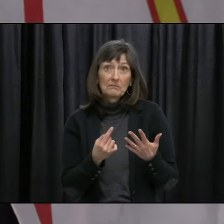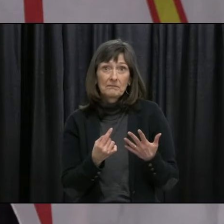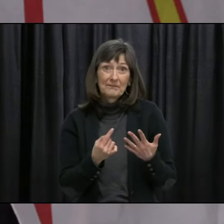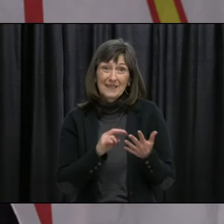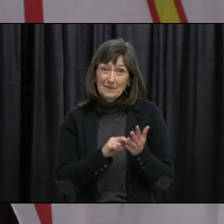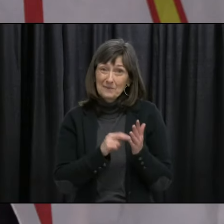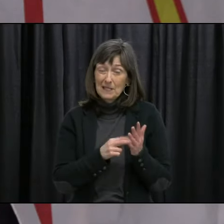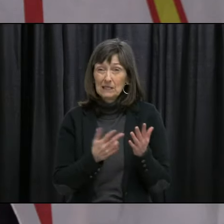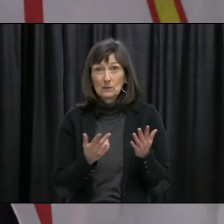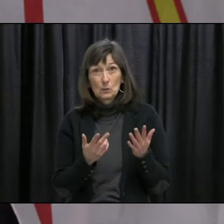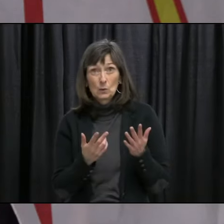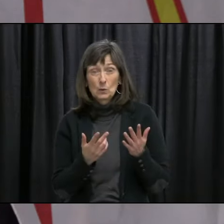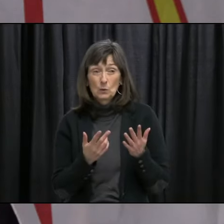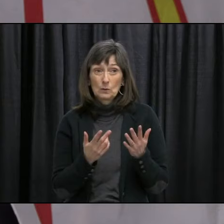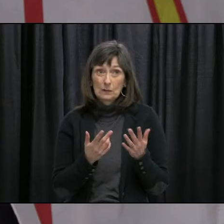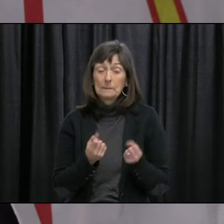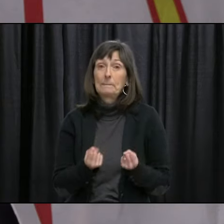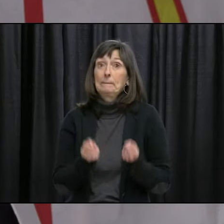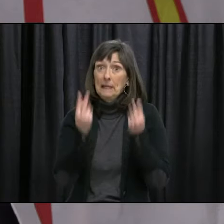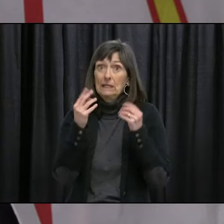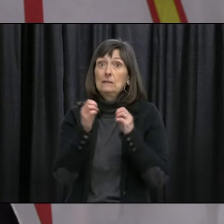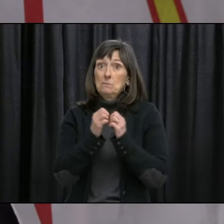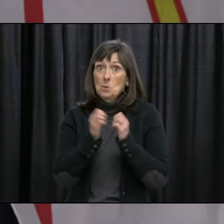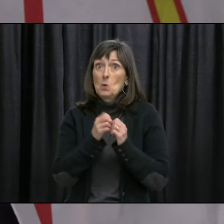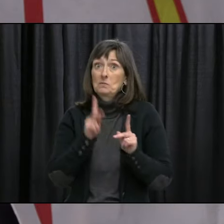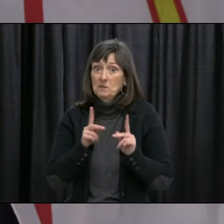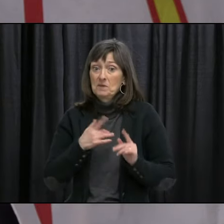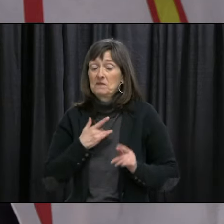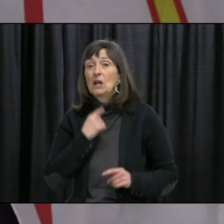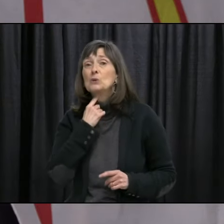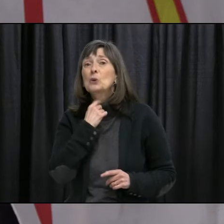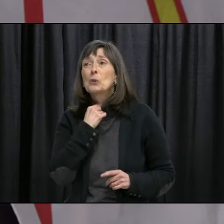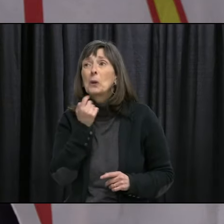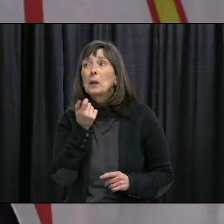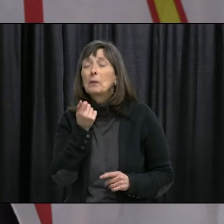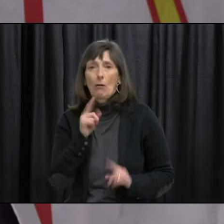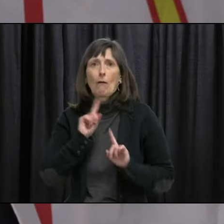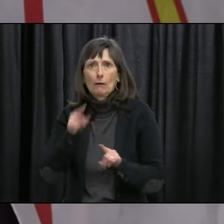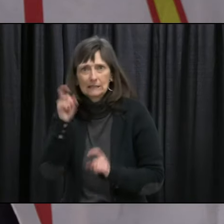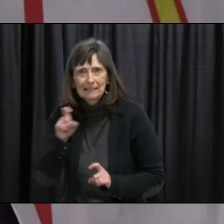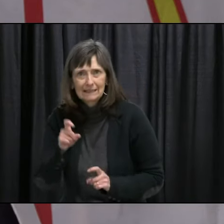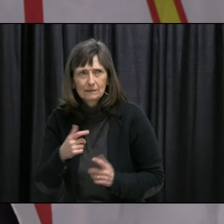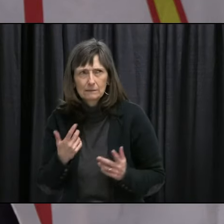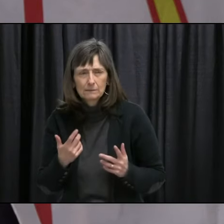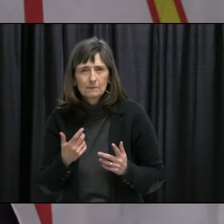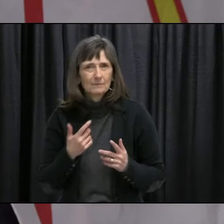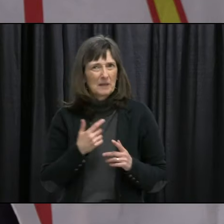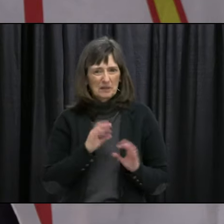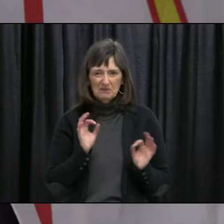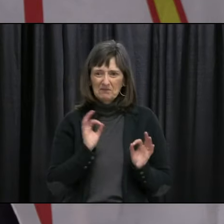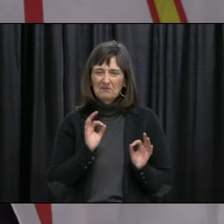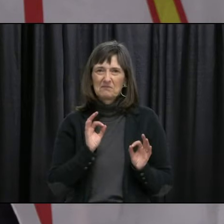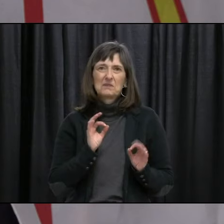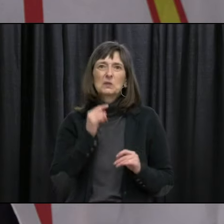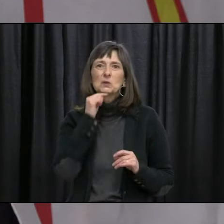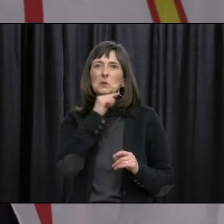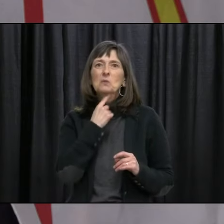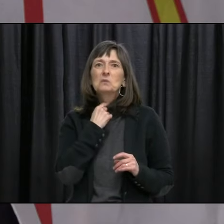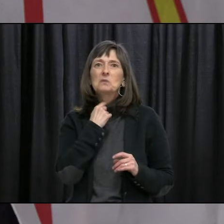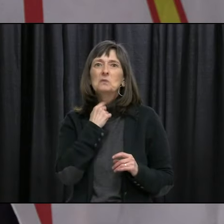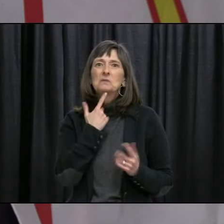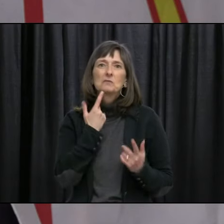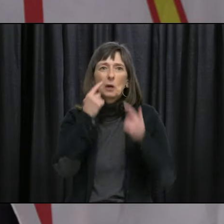it up to a broader set of criteria, and we do have to think about testing capacity and PPE and